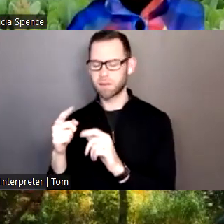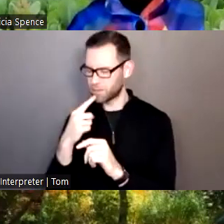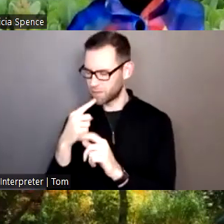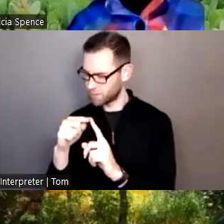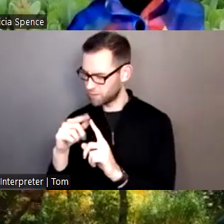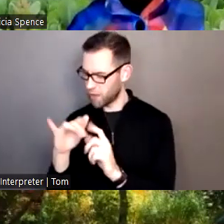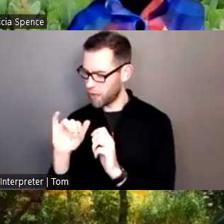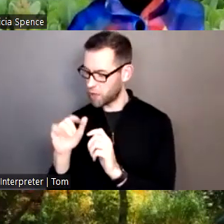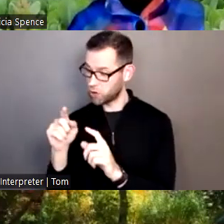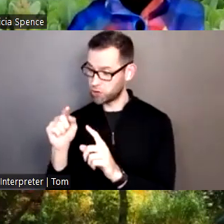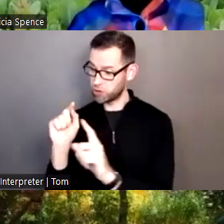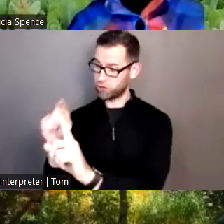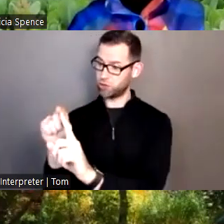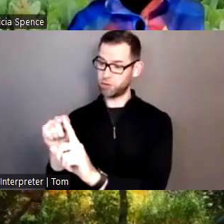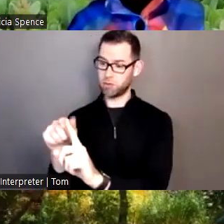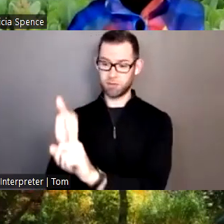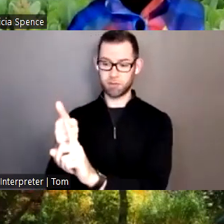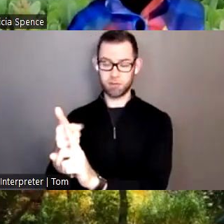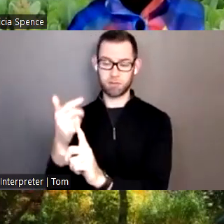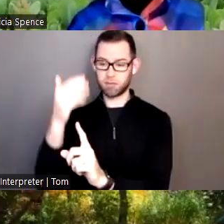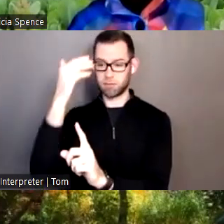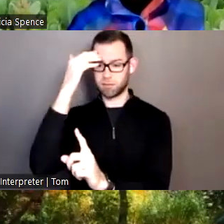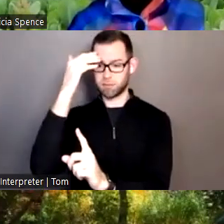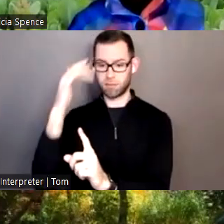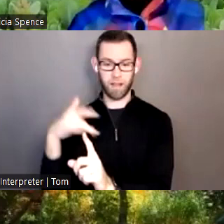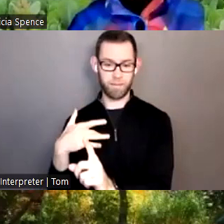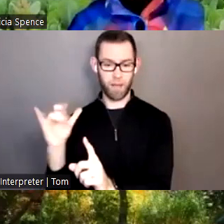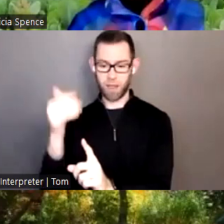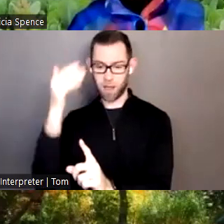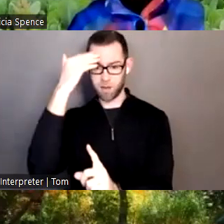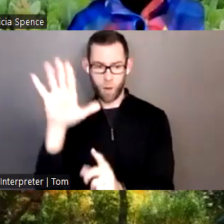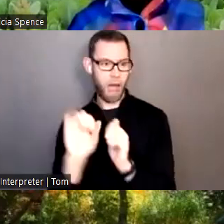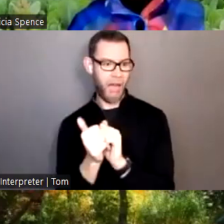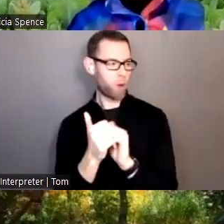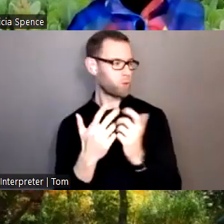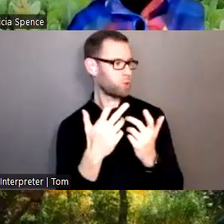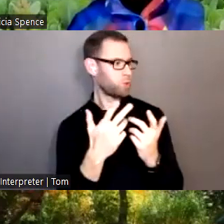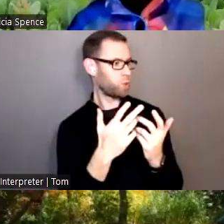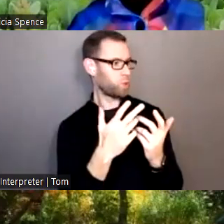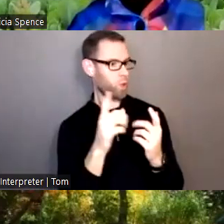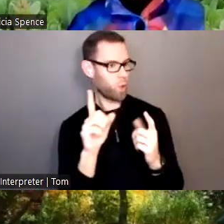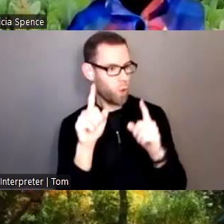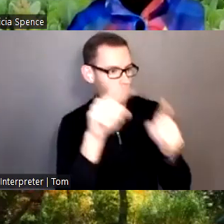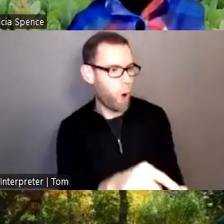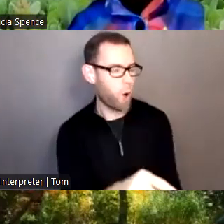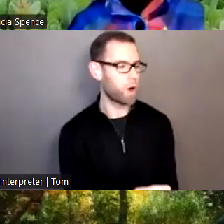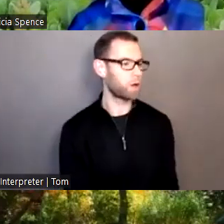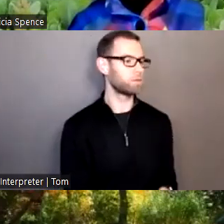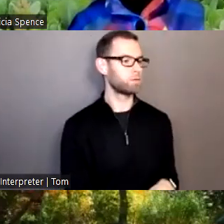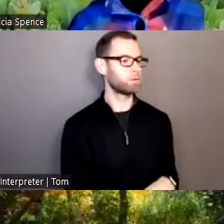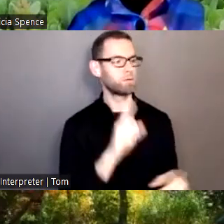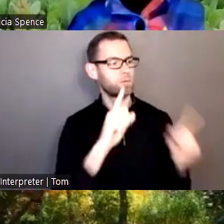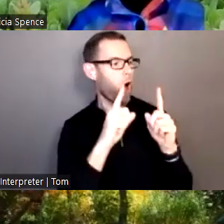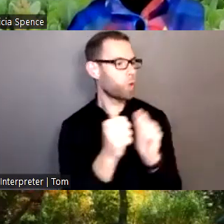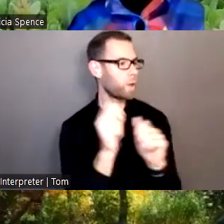she didn't know, she felt like she didn't know how to go and effectively speak with folks to